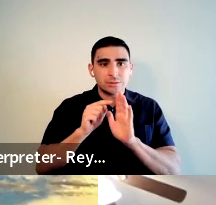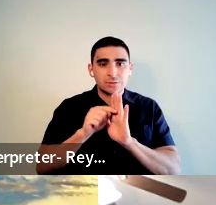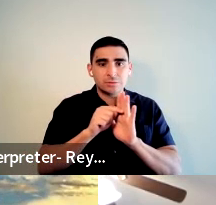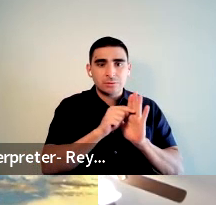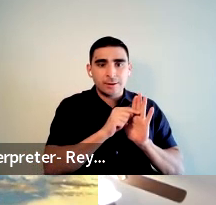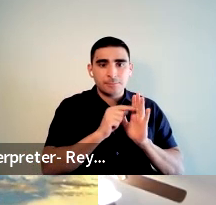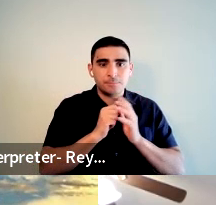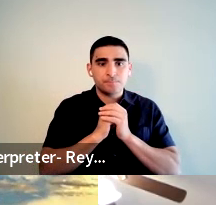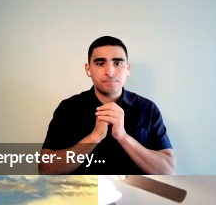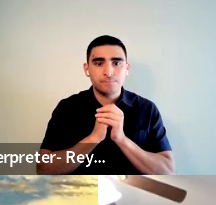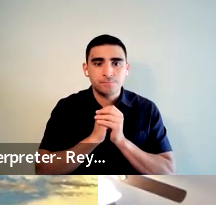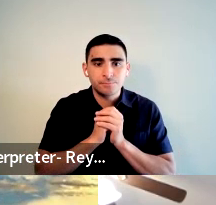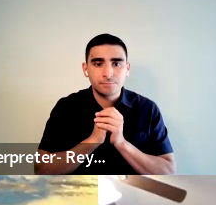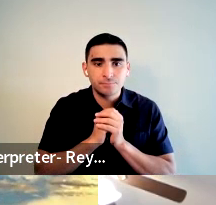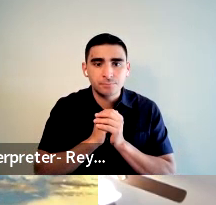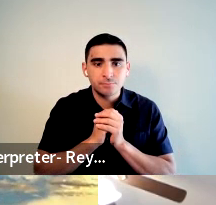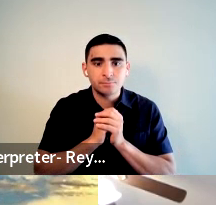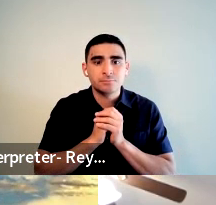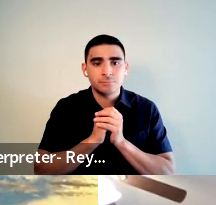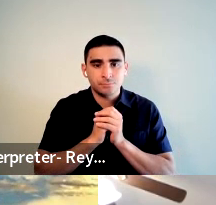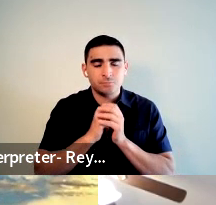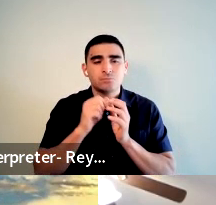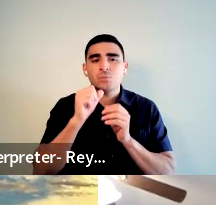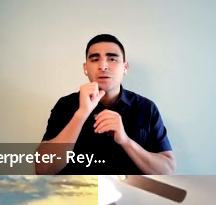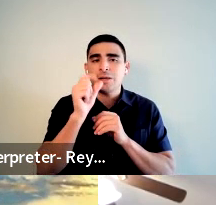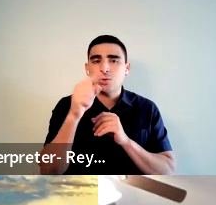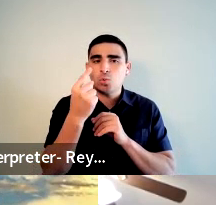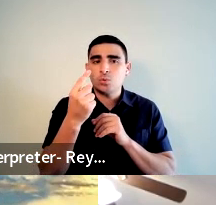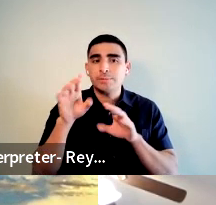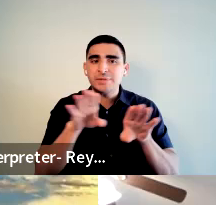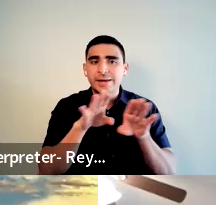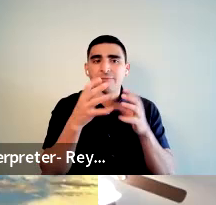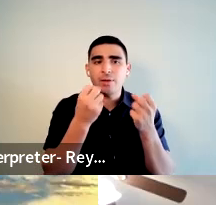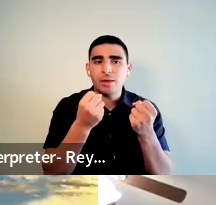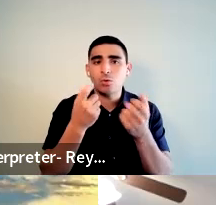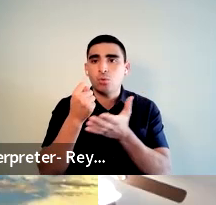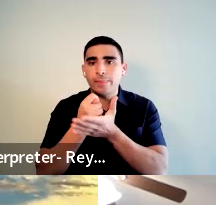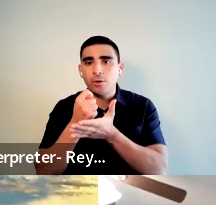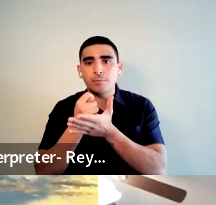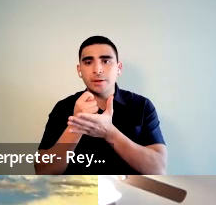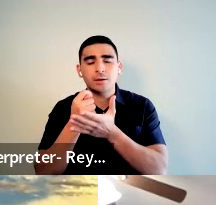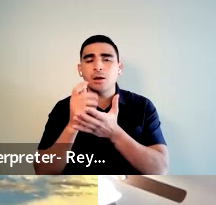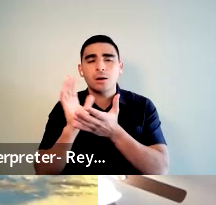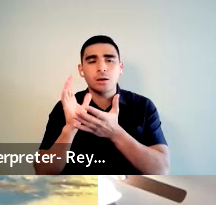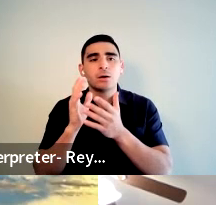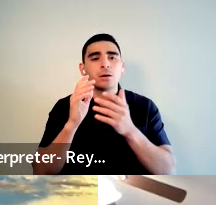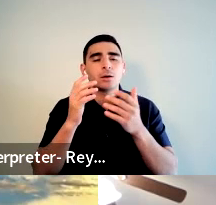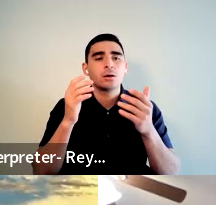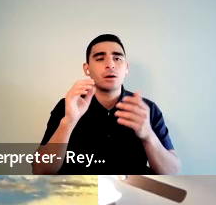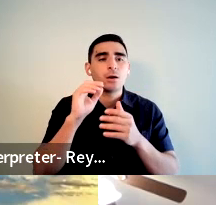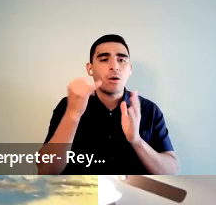addressing behavioral health, not just therapy sessions, but art and yoga and meditation.